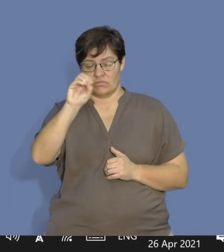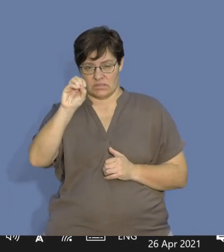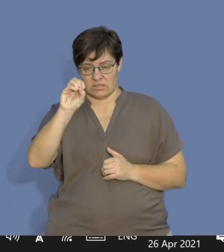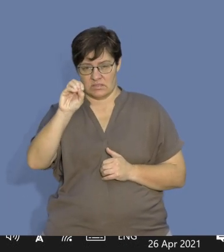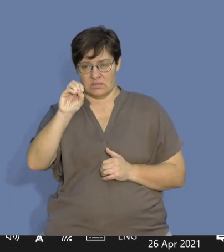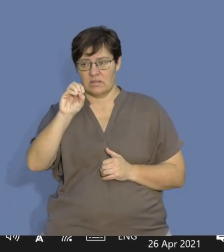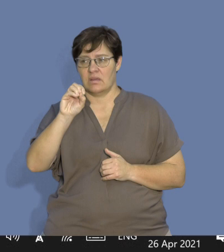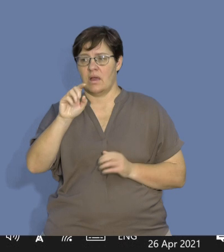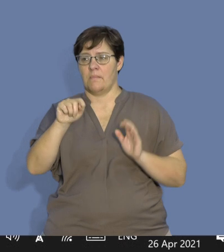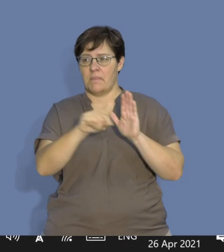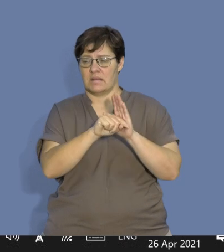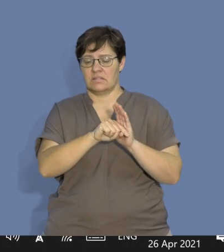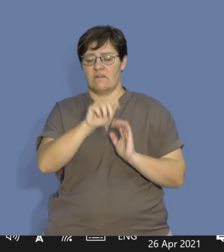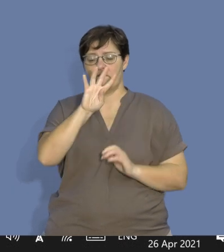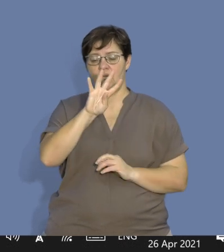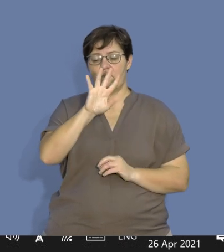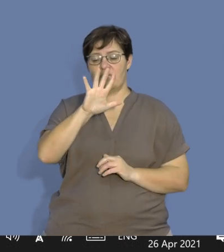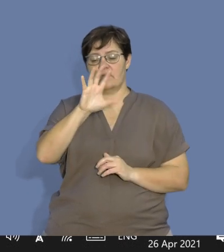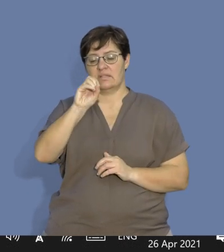minus her drawings for the year